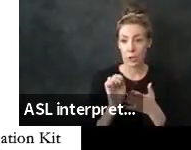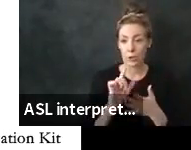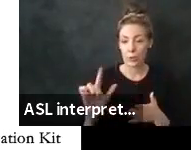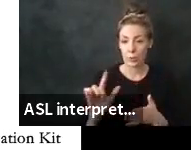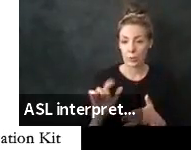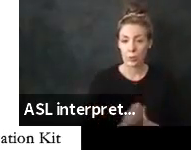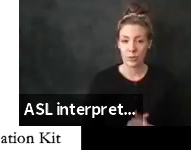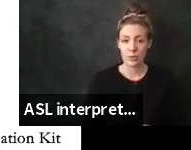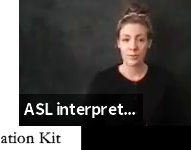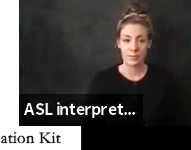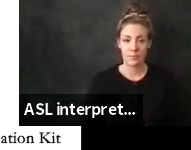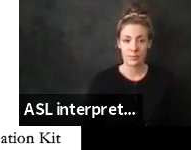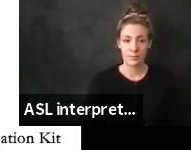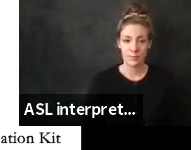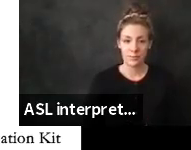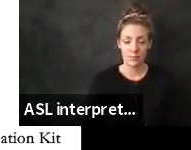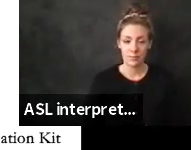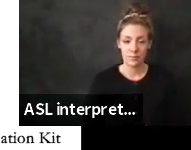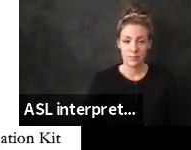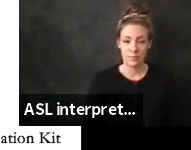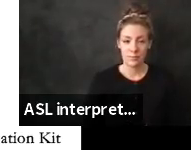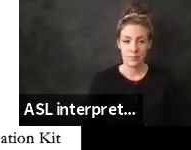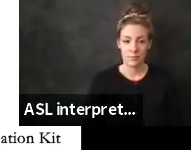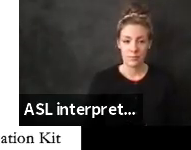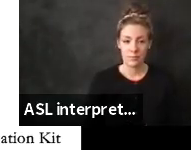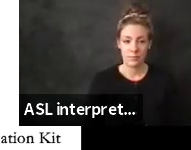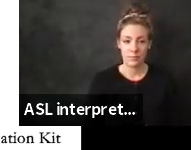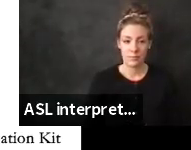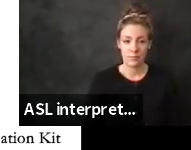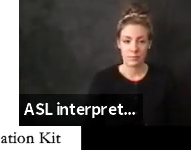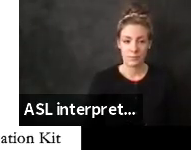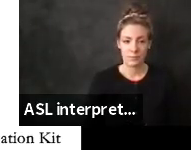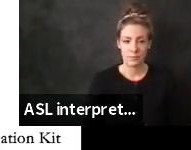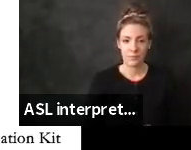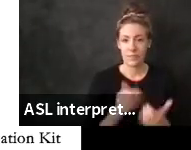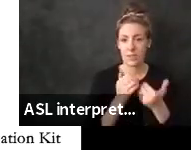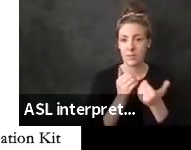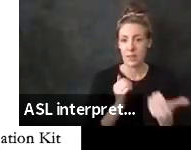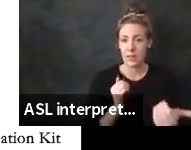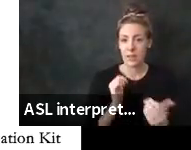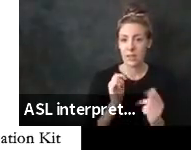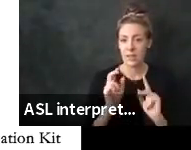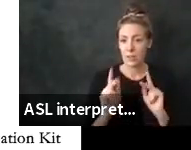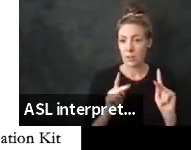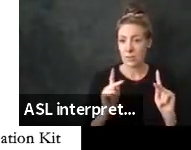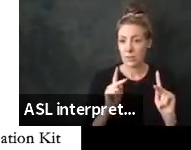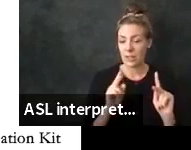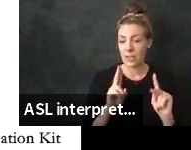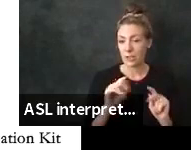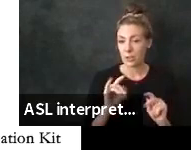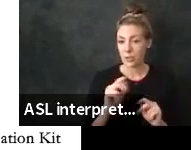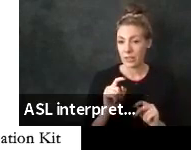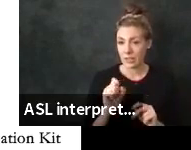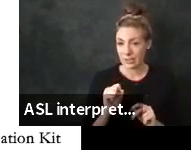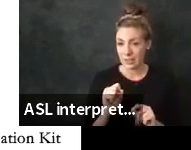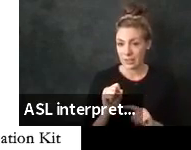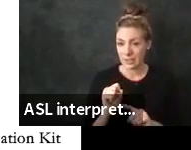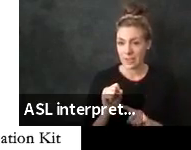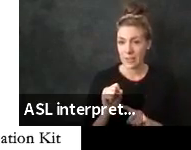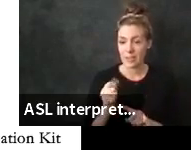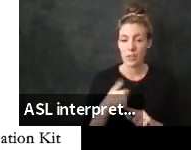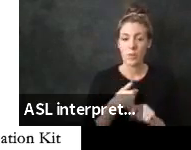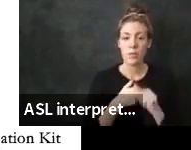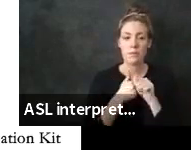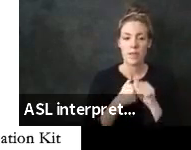we've divided the county into population units. They largely follow the same as the census